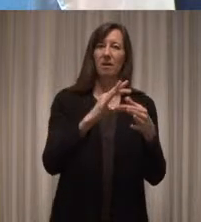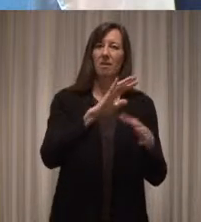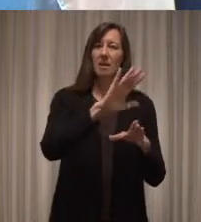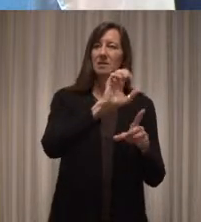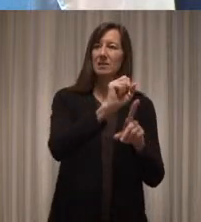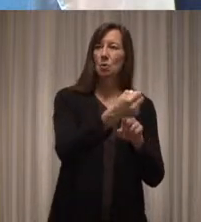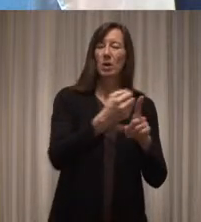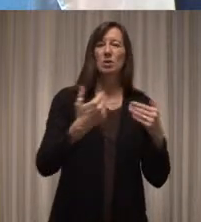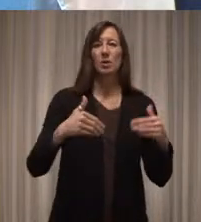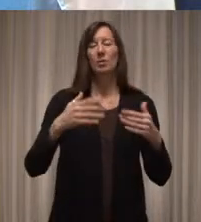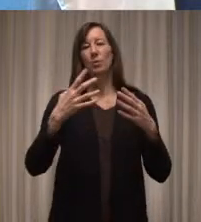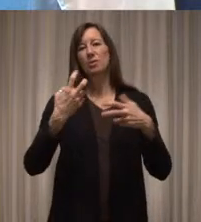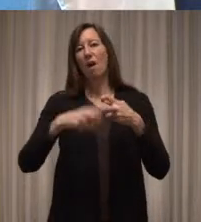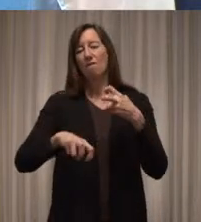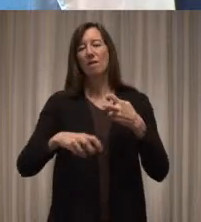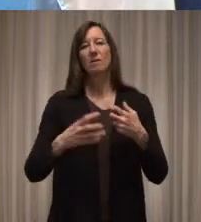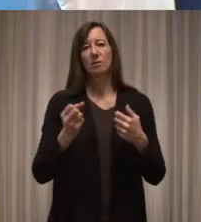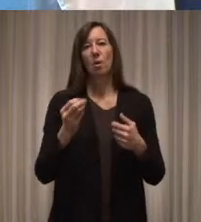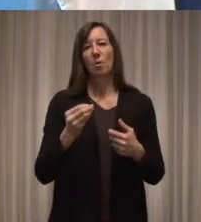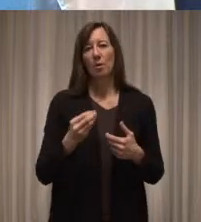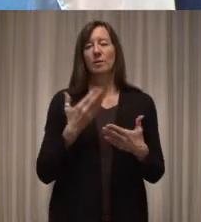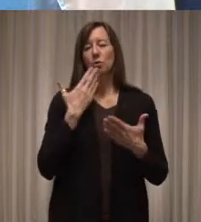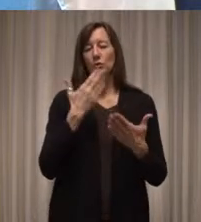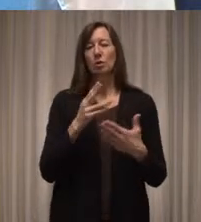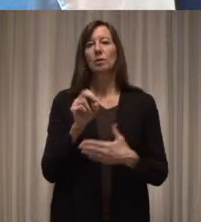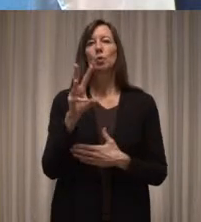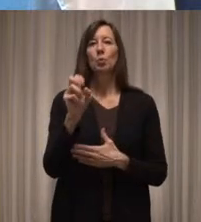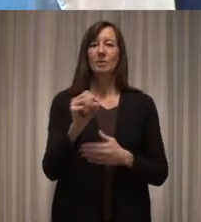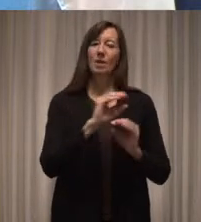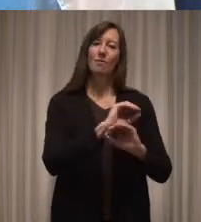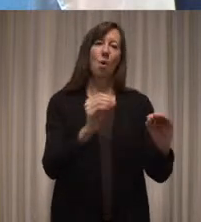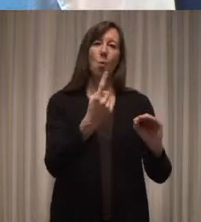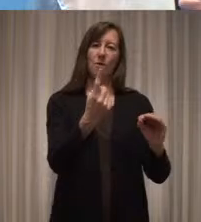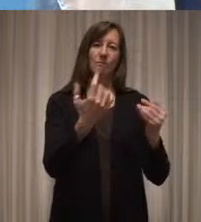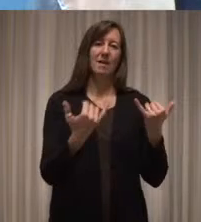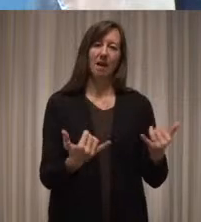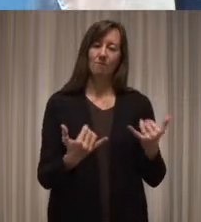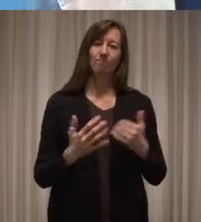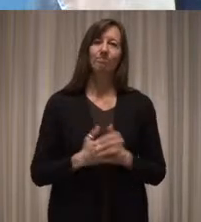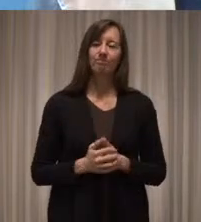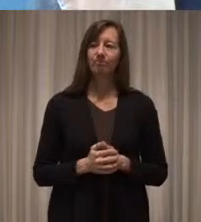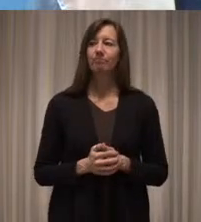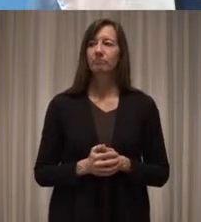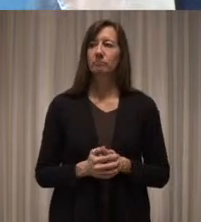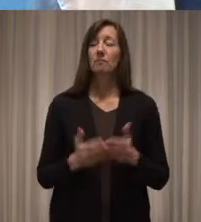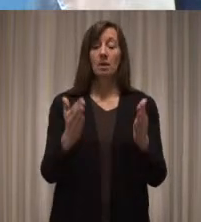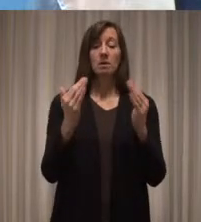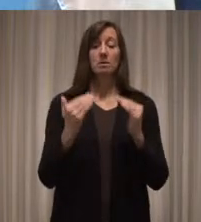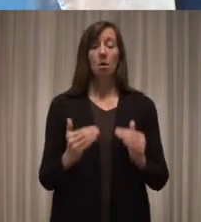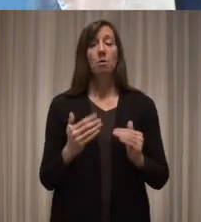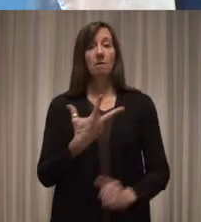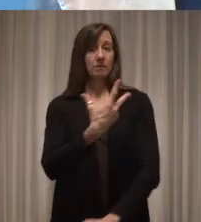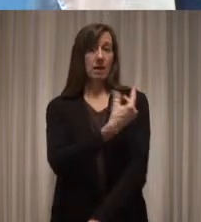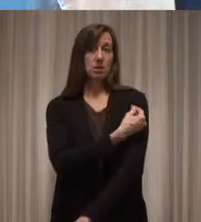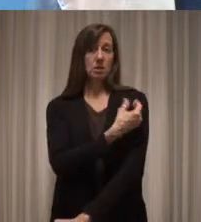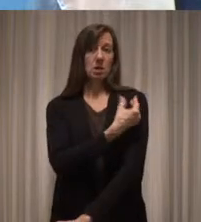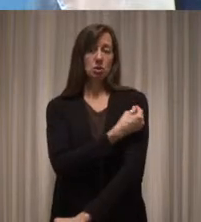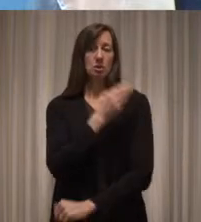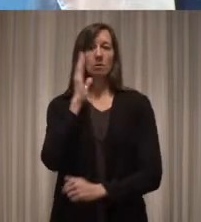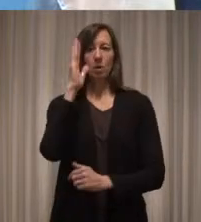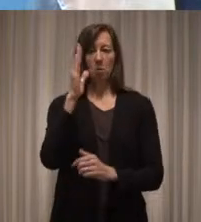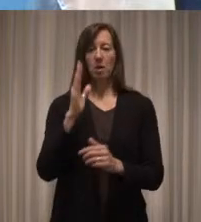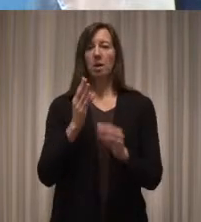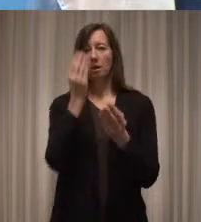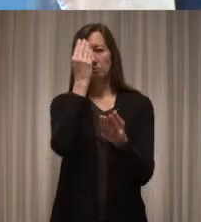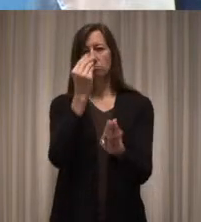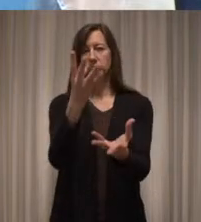How do we keep it that way? Two ways. One, of course, is ramping up our vaccination, which we'll talk about here in a minute. But in the interim,